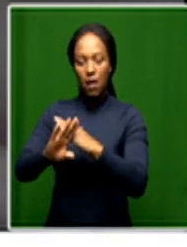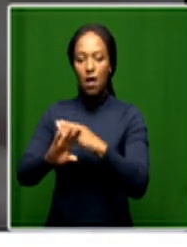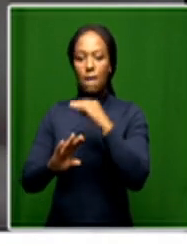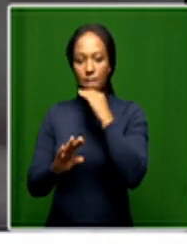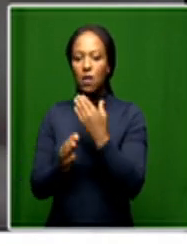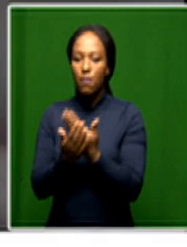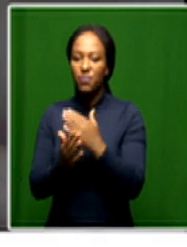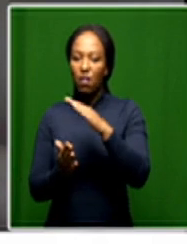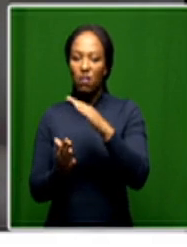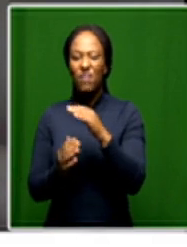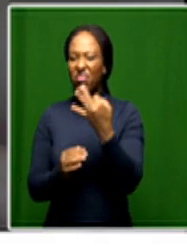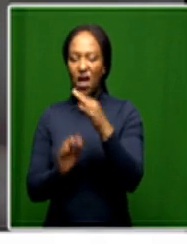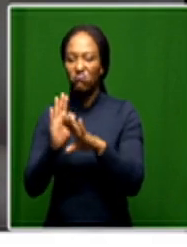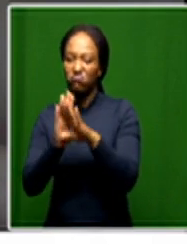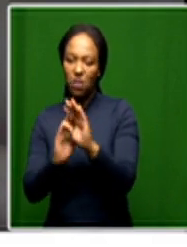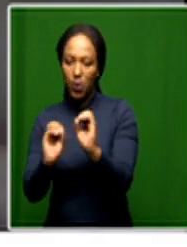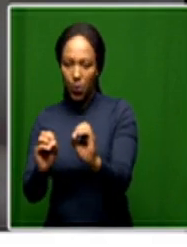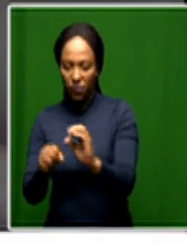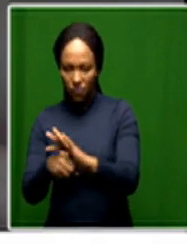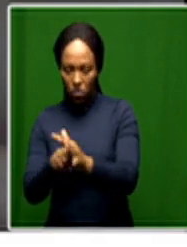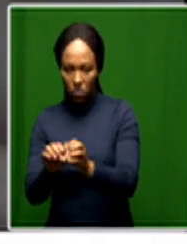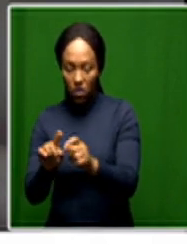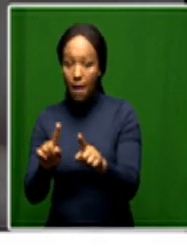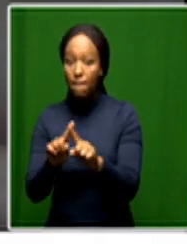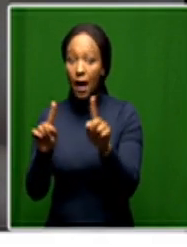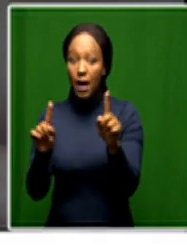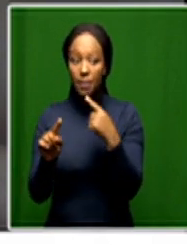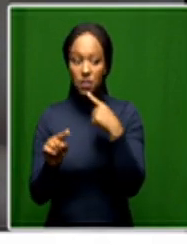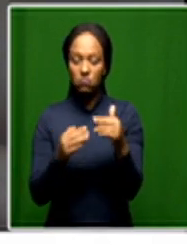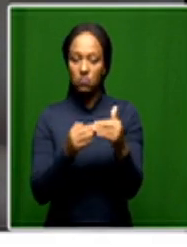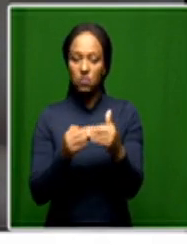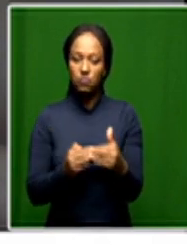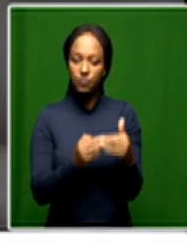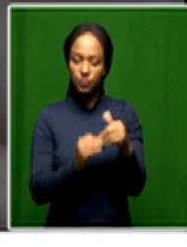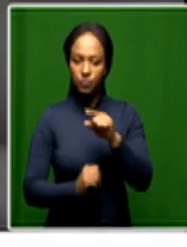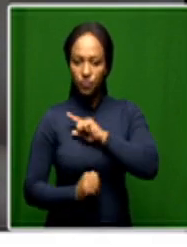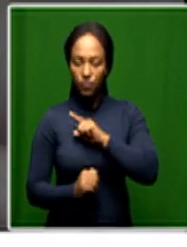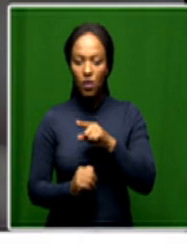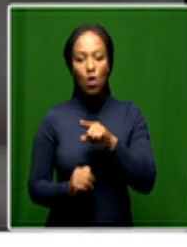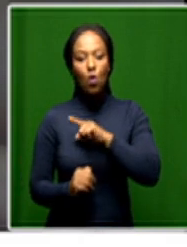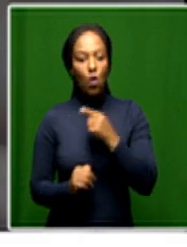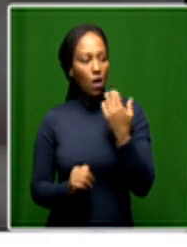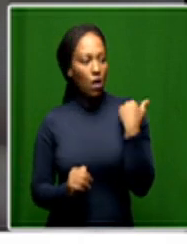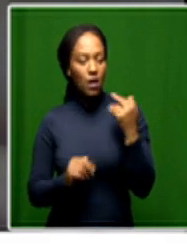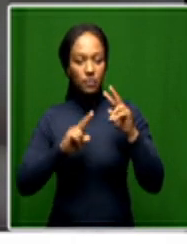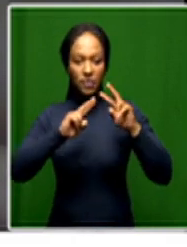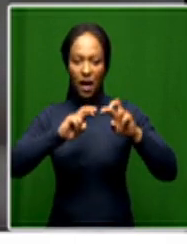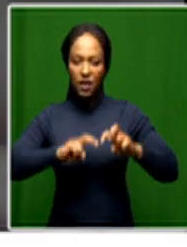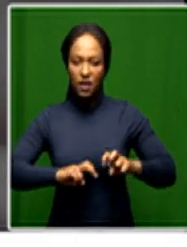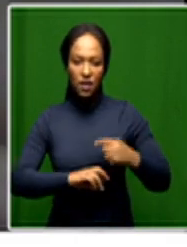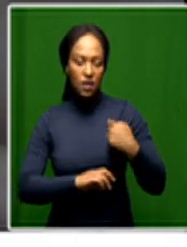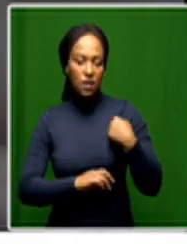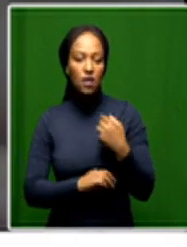wave. But the reason I say we need to be careful is there is a very nice study being done in Manaus